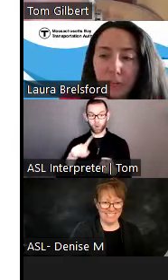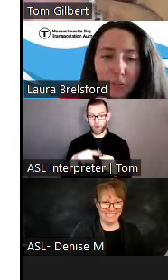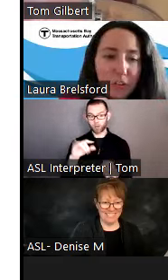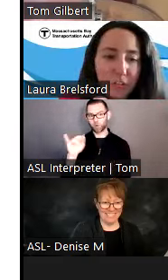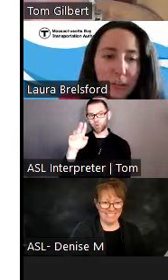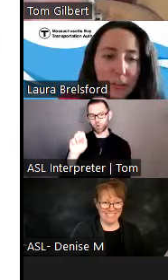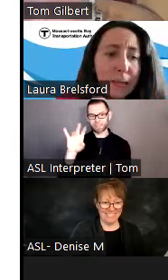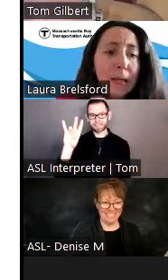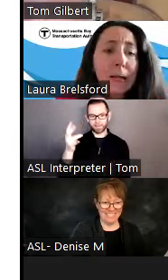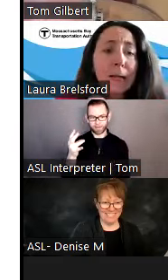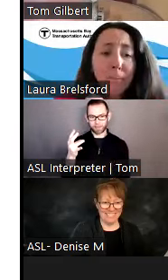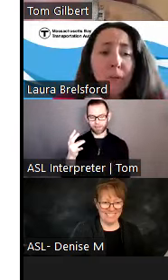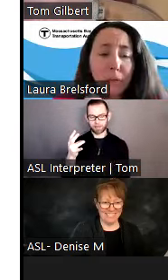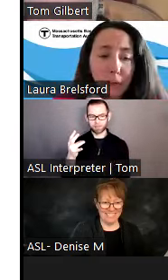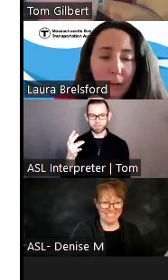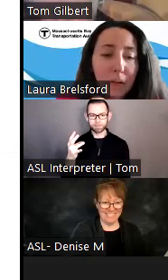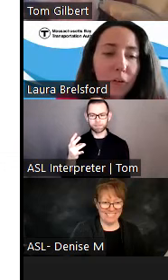is a registration